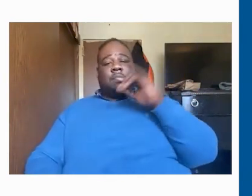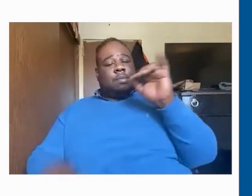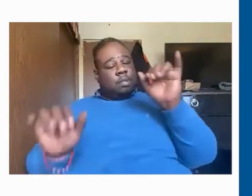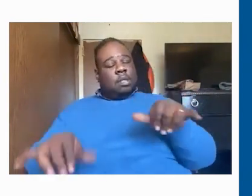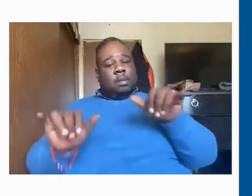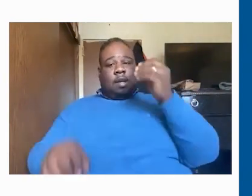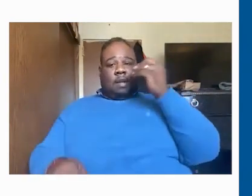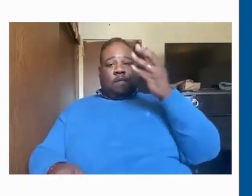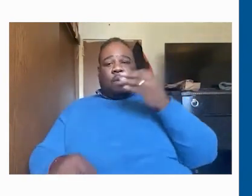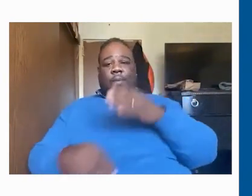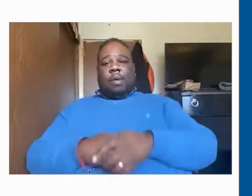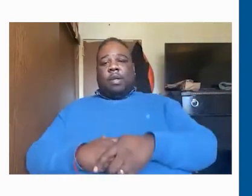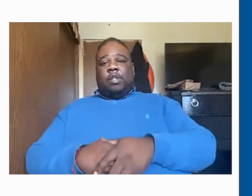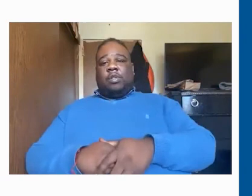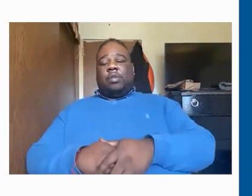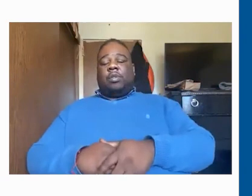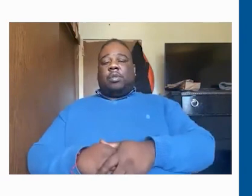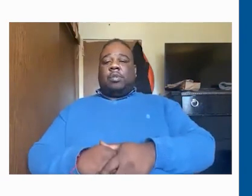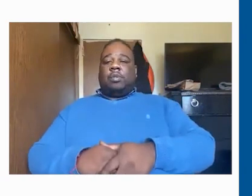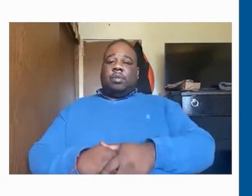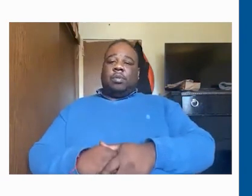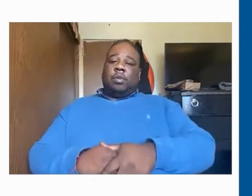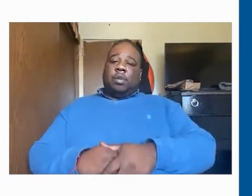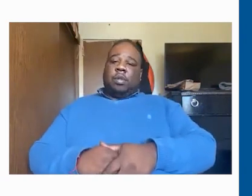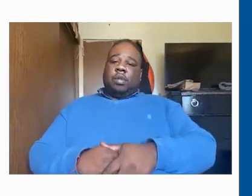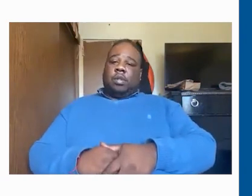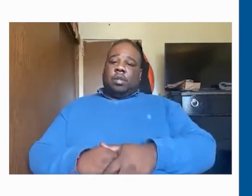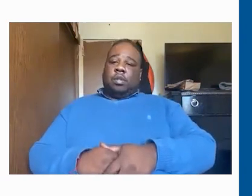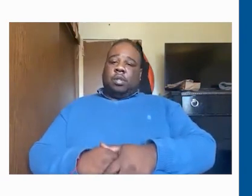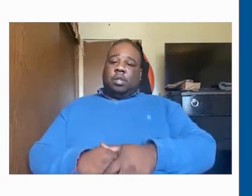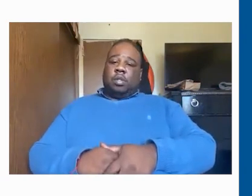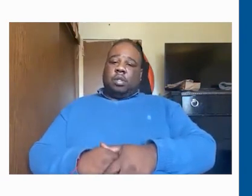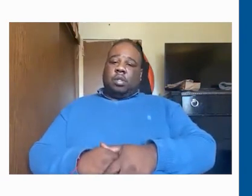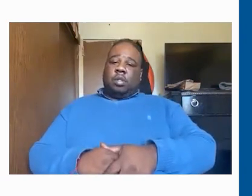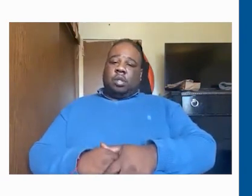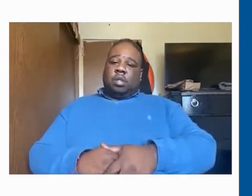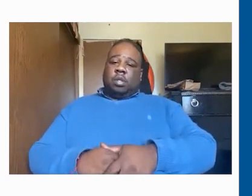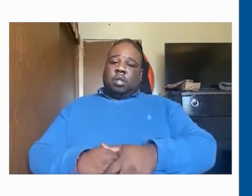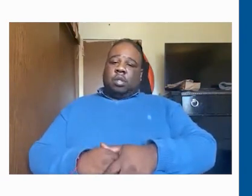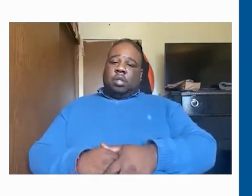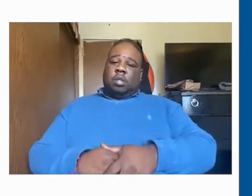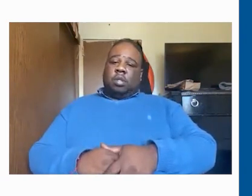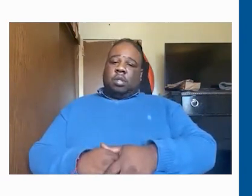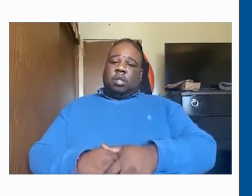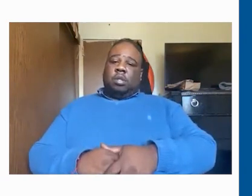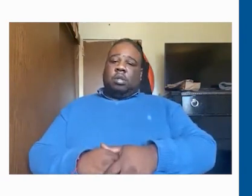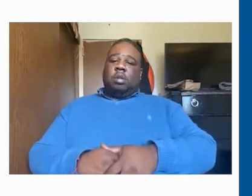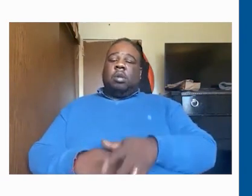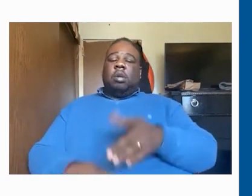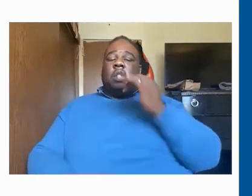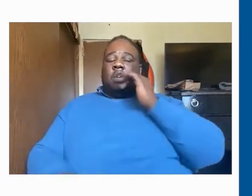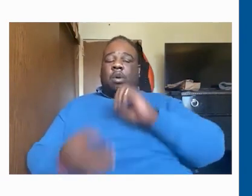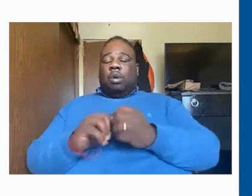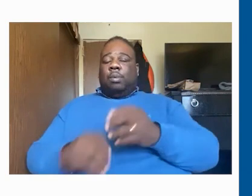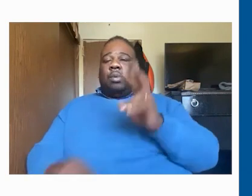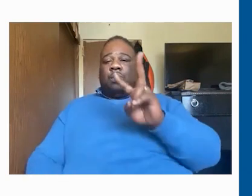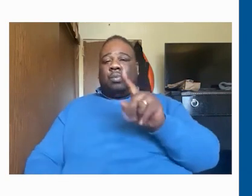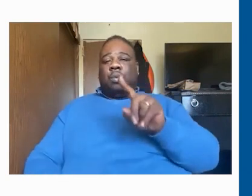212-639-9675, and the other one is I'm forgetting the number, but there is also Have it. It's Yeah.